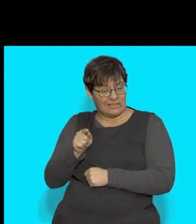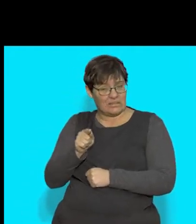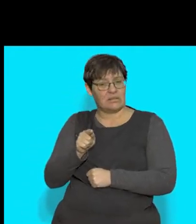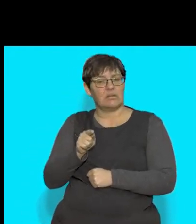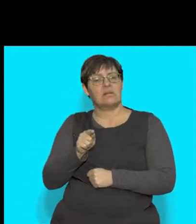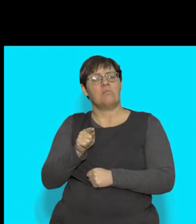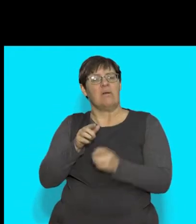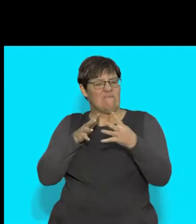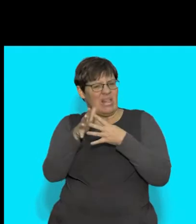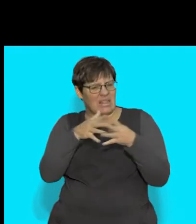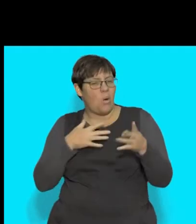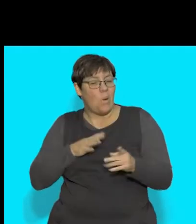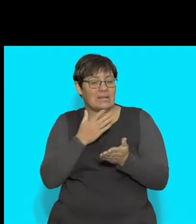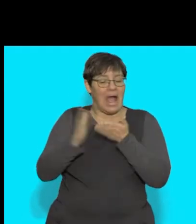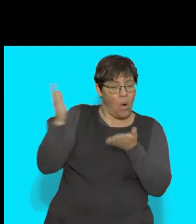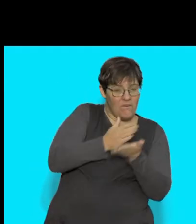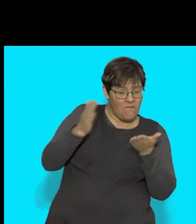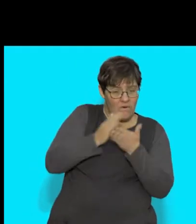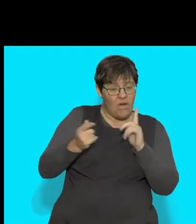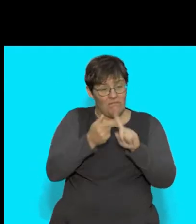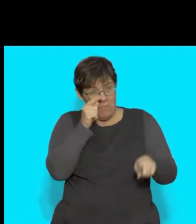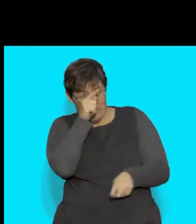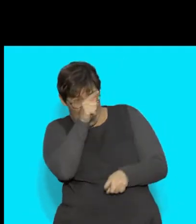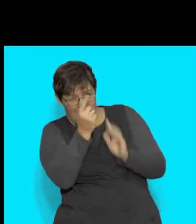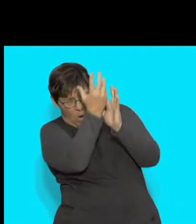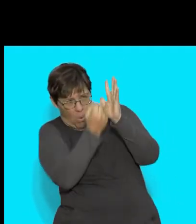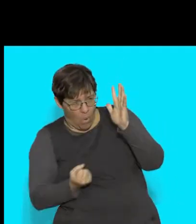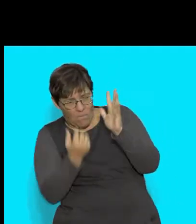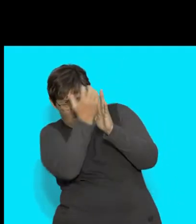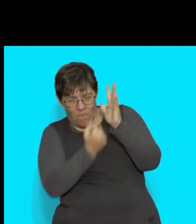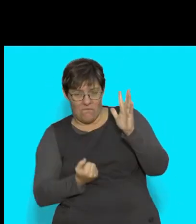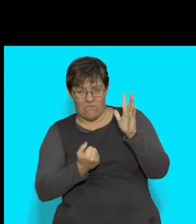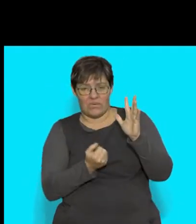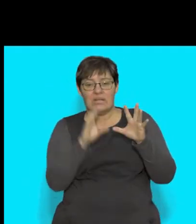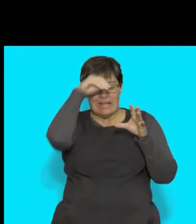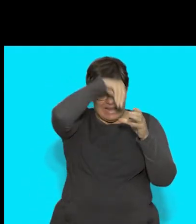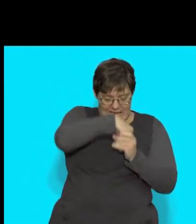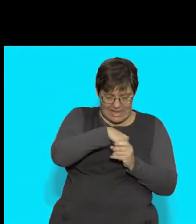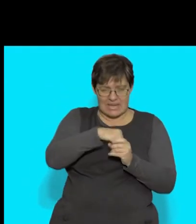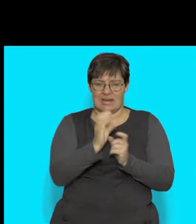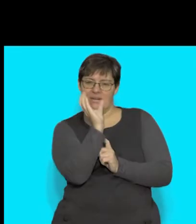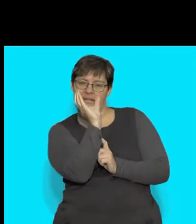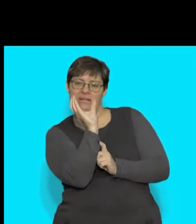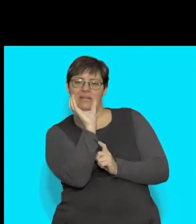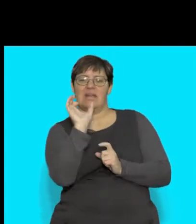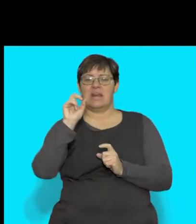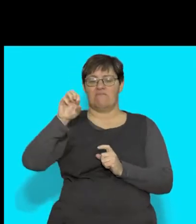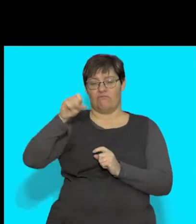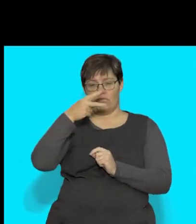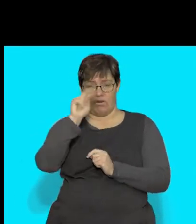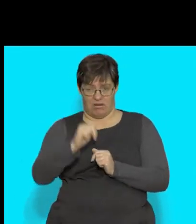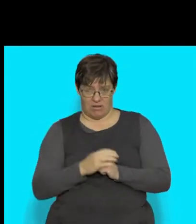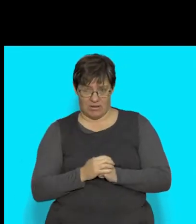get out, we've got to get out of the blood into the nephron. Then if we look at